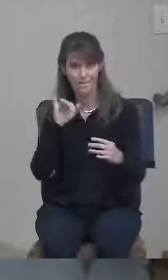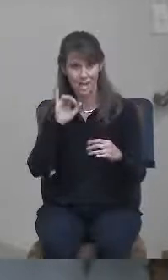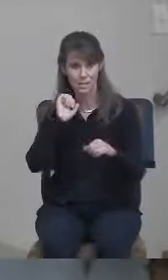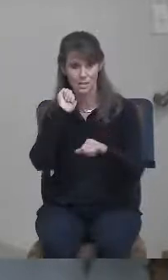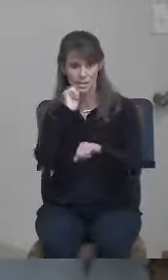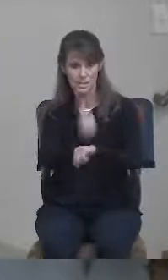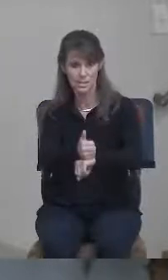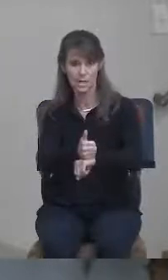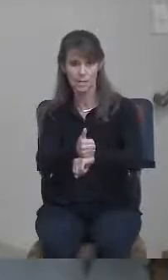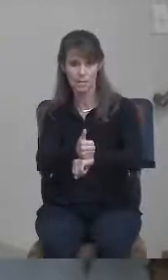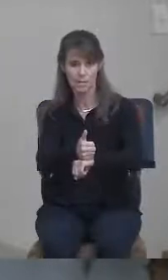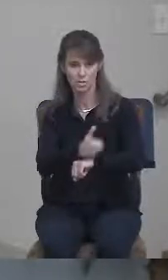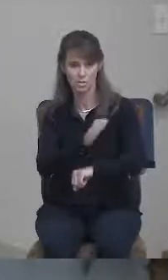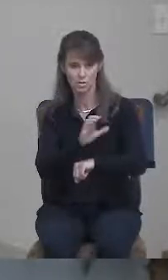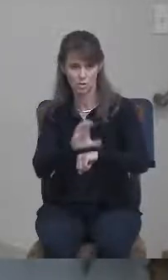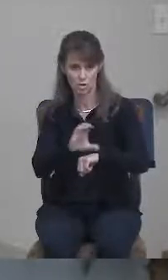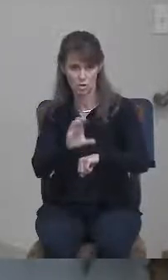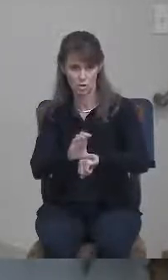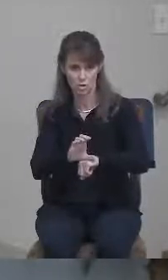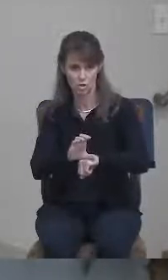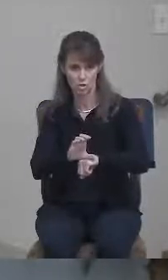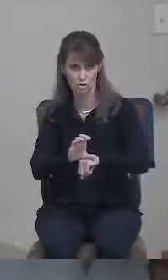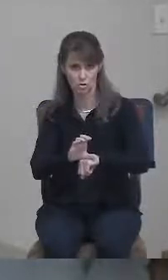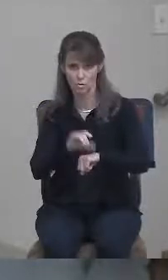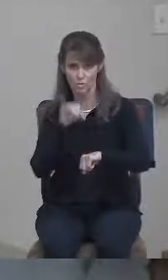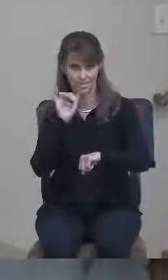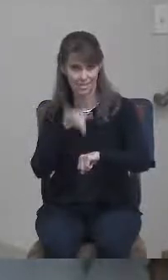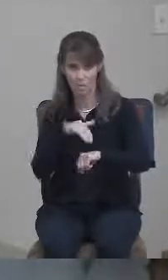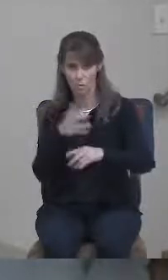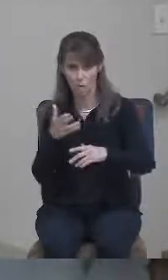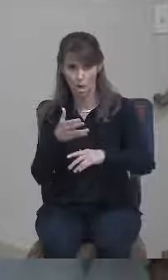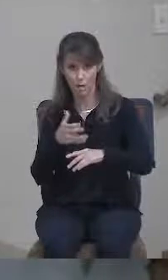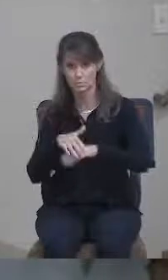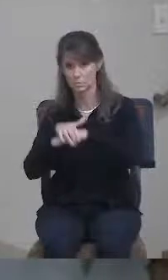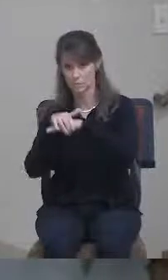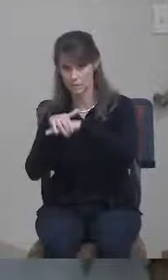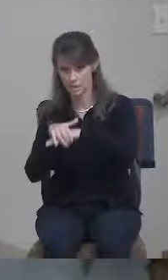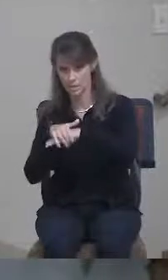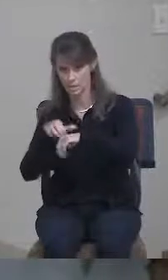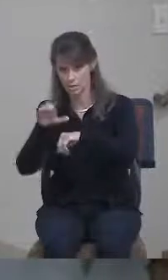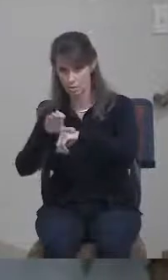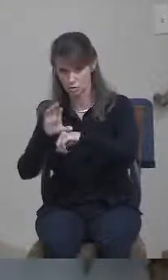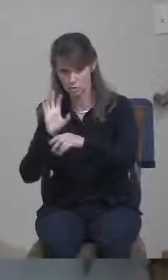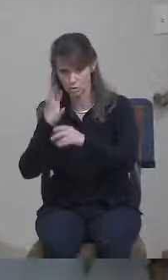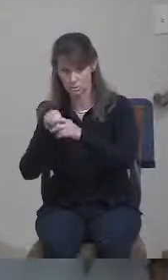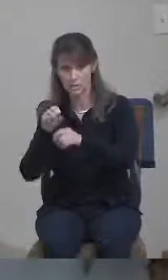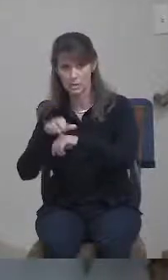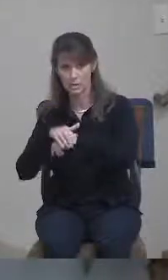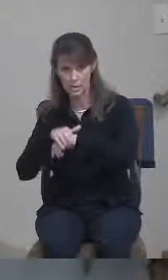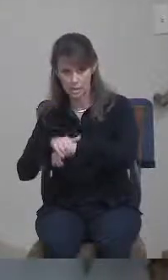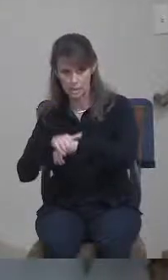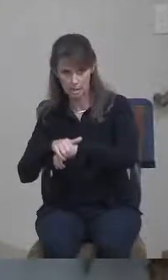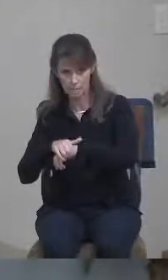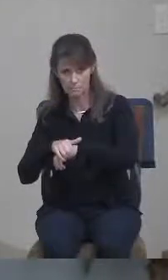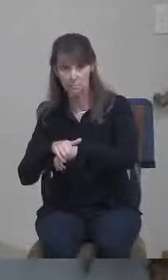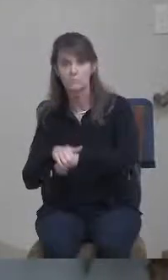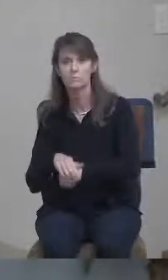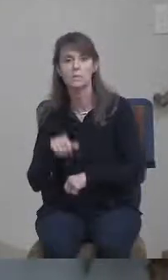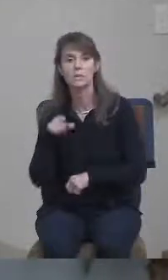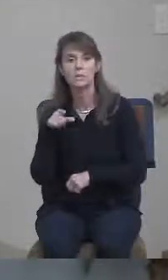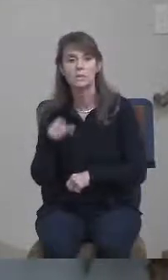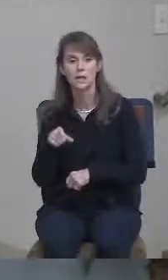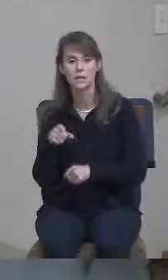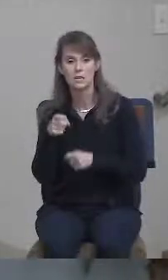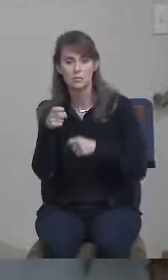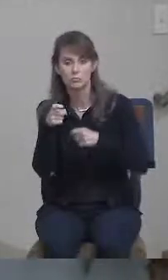established church was the Church of England. The clergy of the established church ruled affairs in the colonies with an